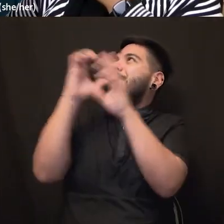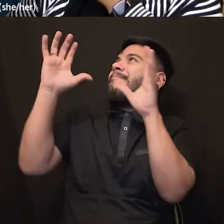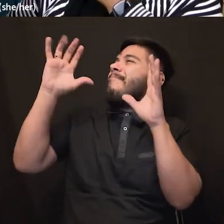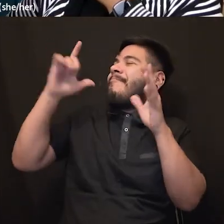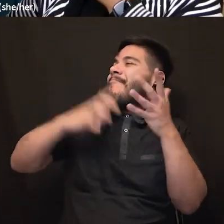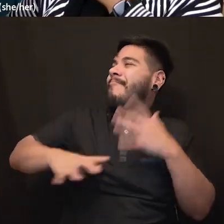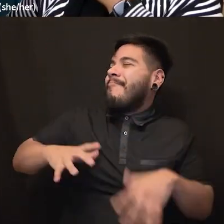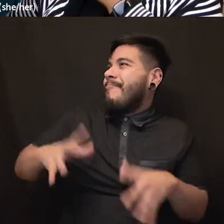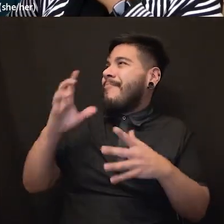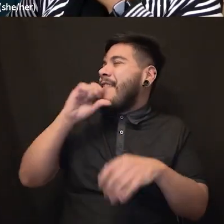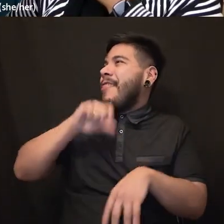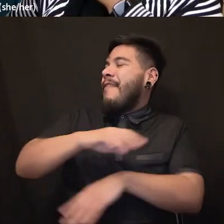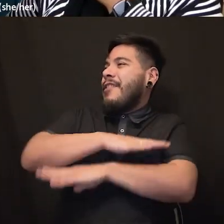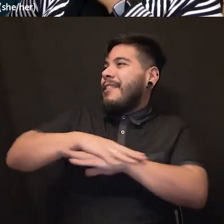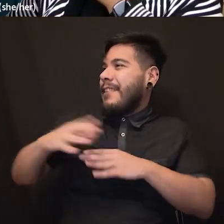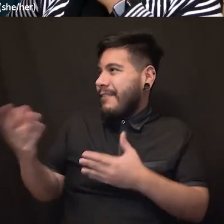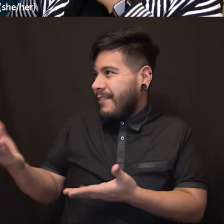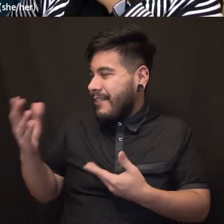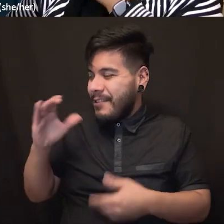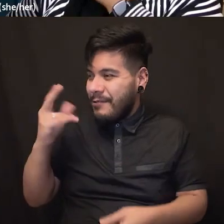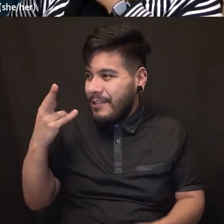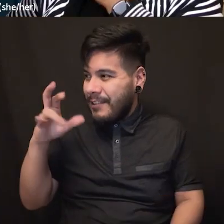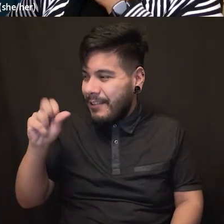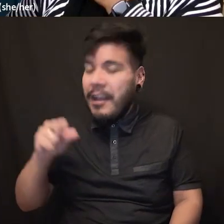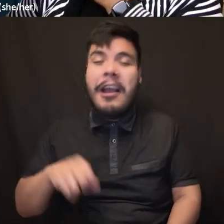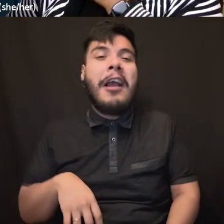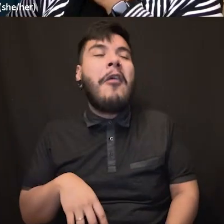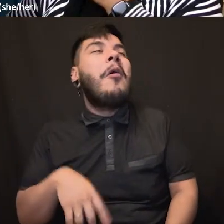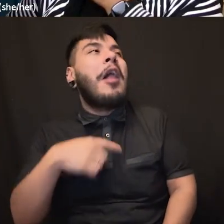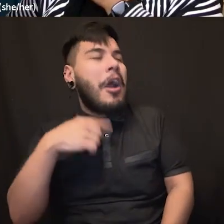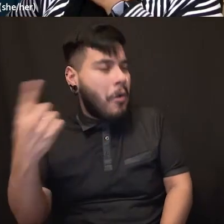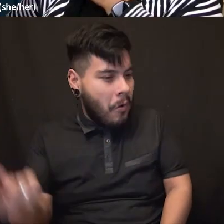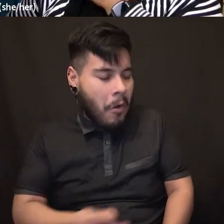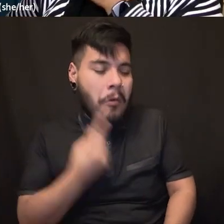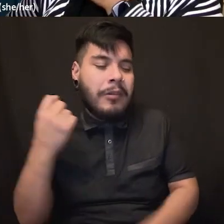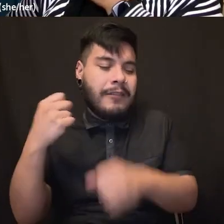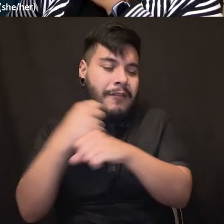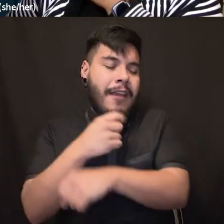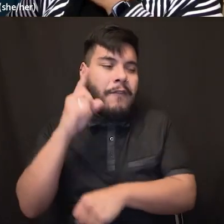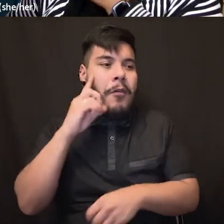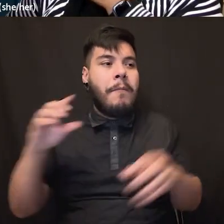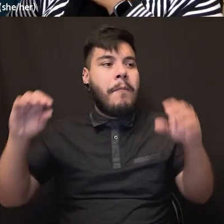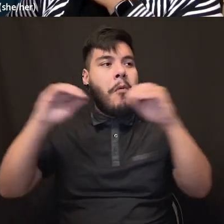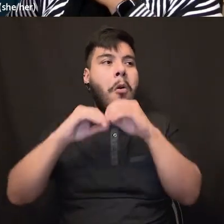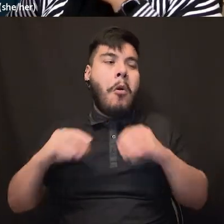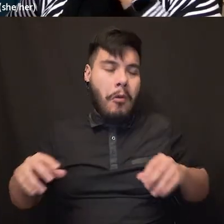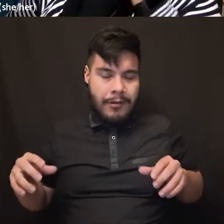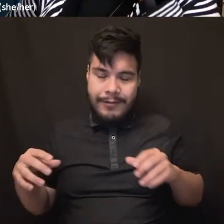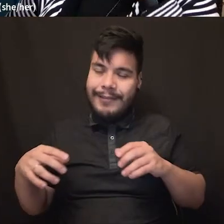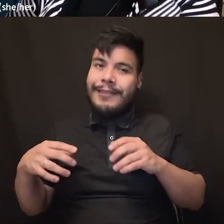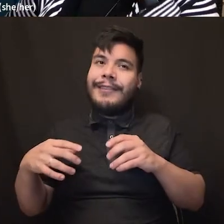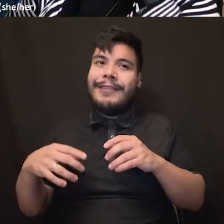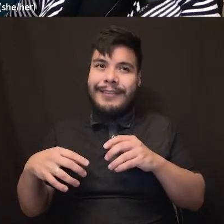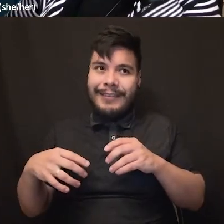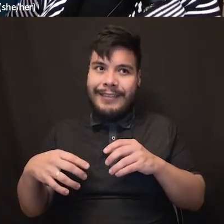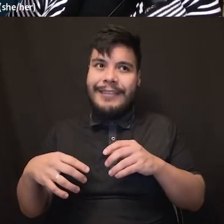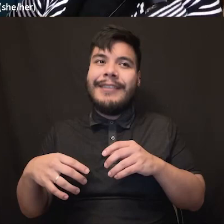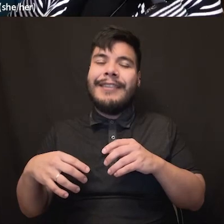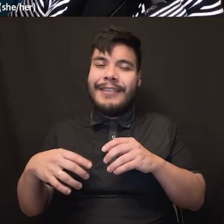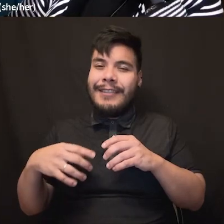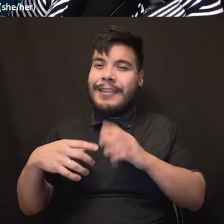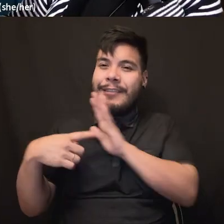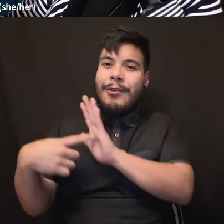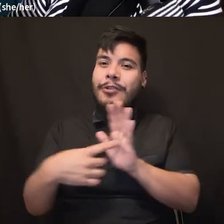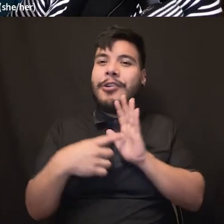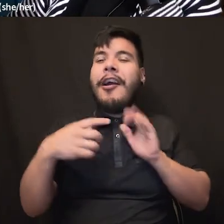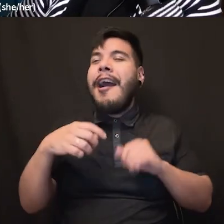stage? Well, first of all, I always argue for like more exposure because I sweat a lot and I'm just like, I love a